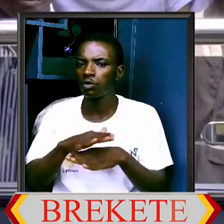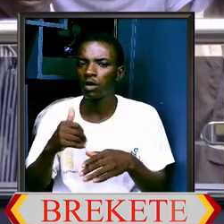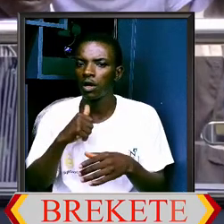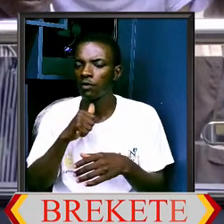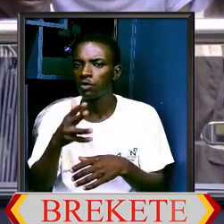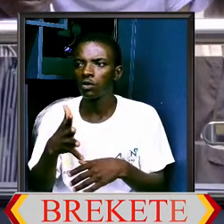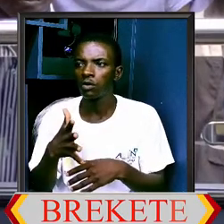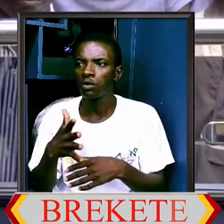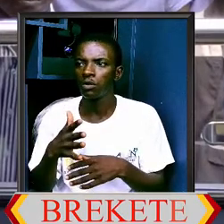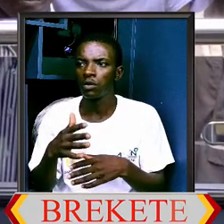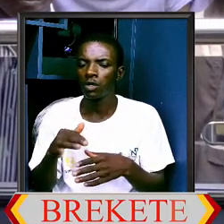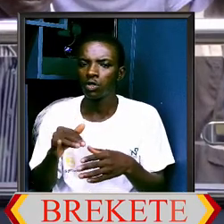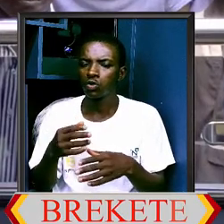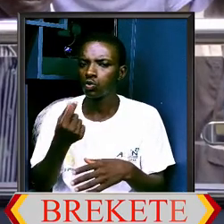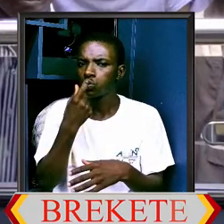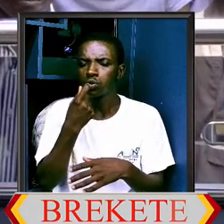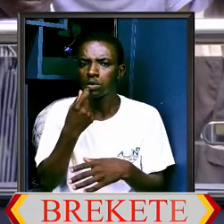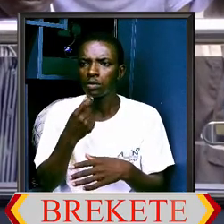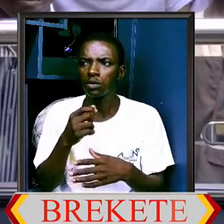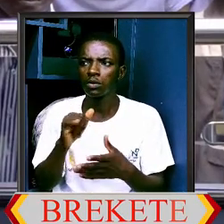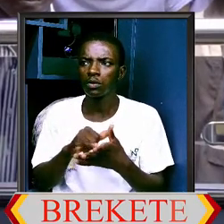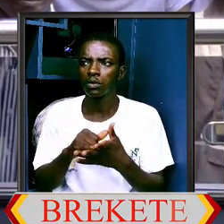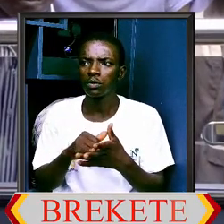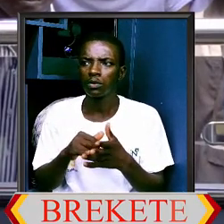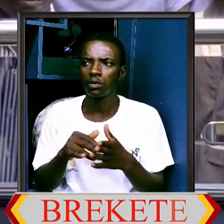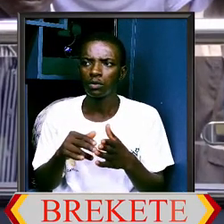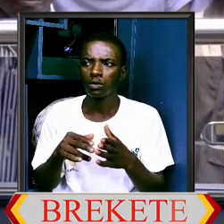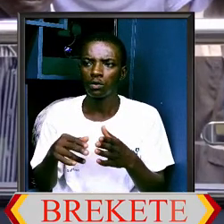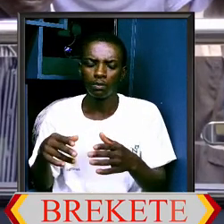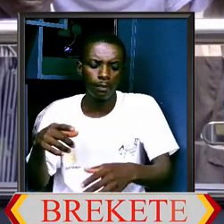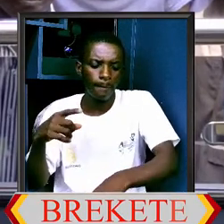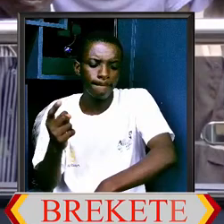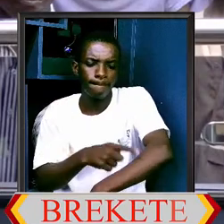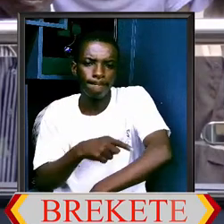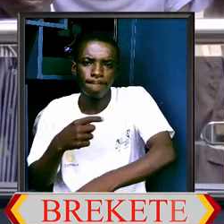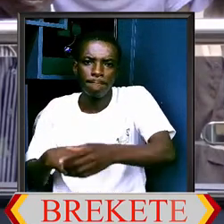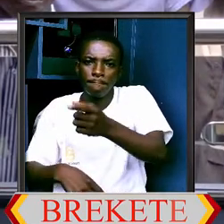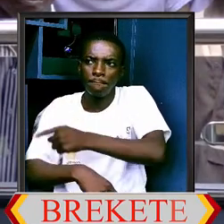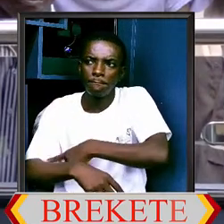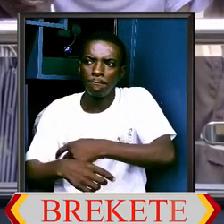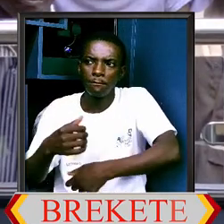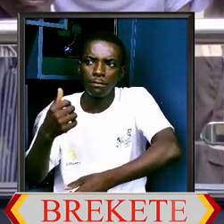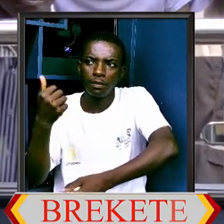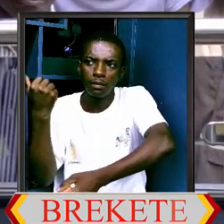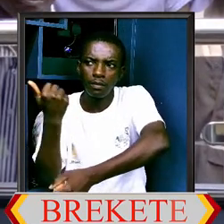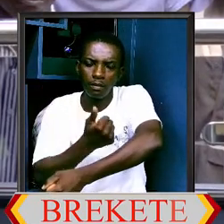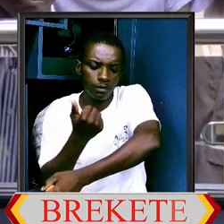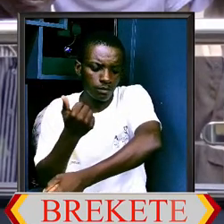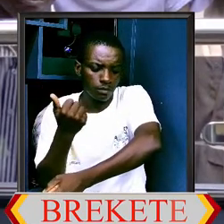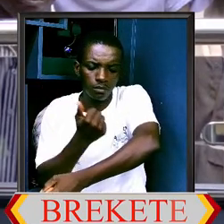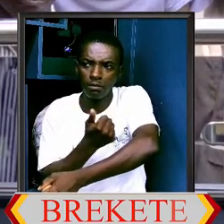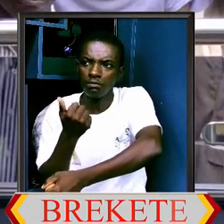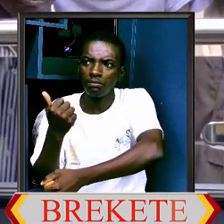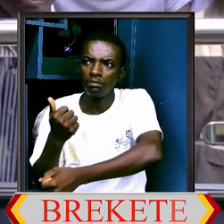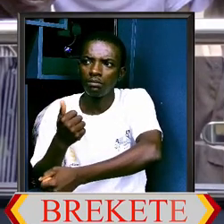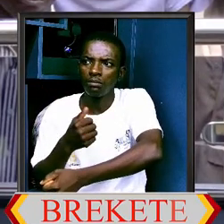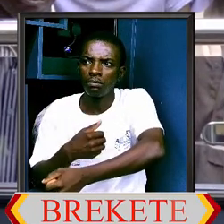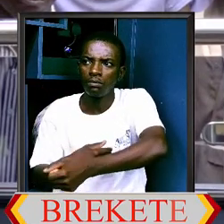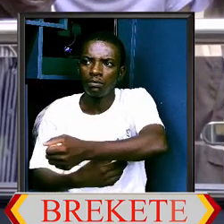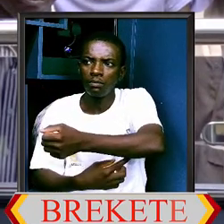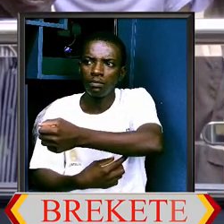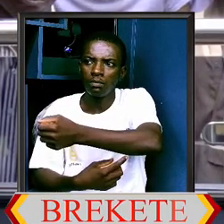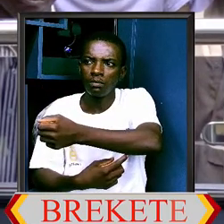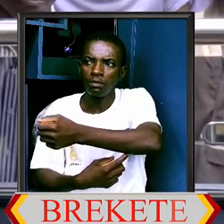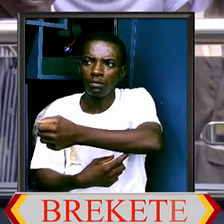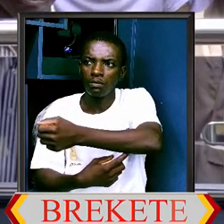That's why I should shut up. They are pushing me between me, carrying knife and save my